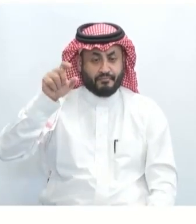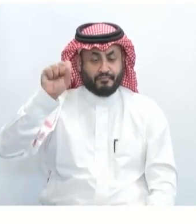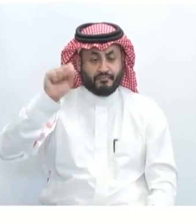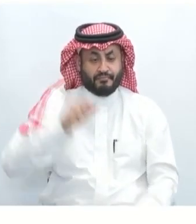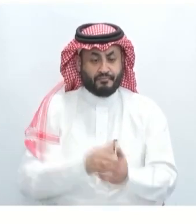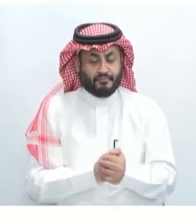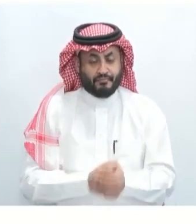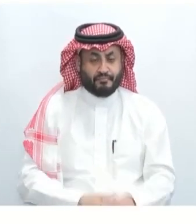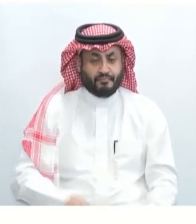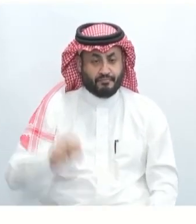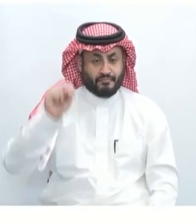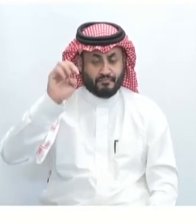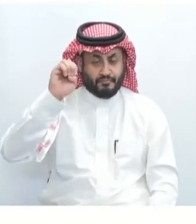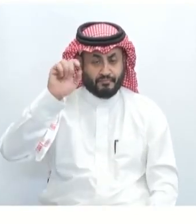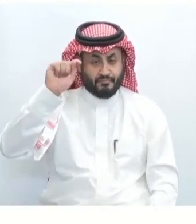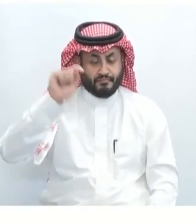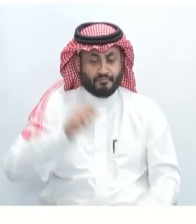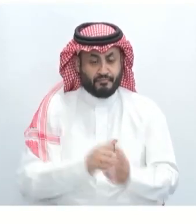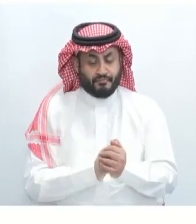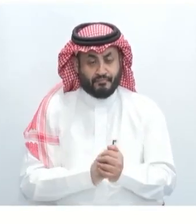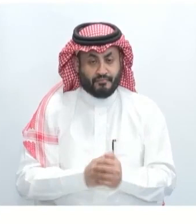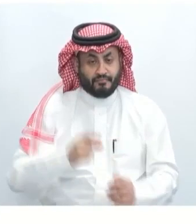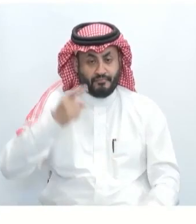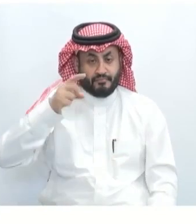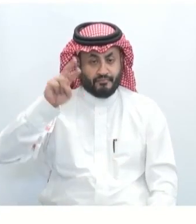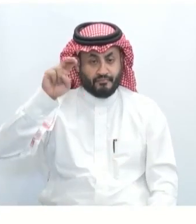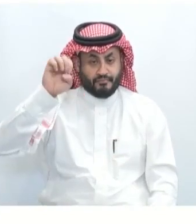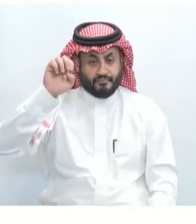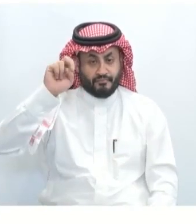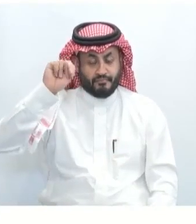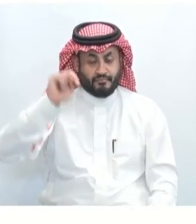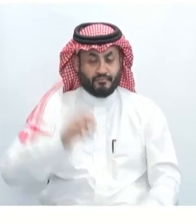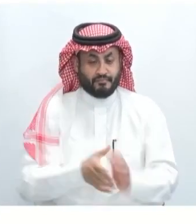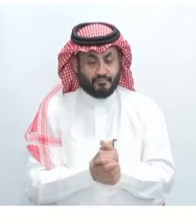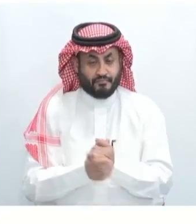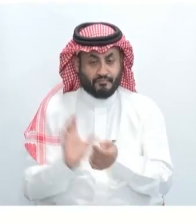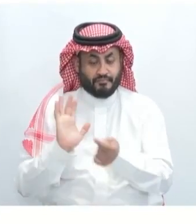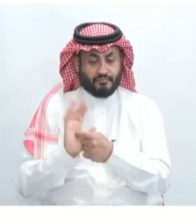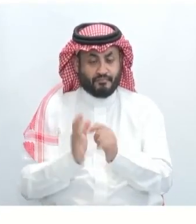T apostrophe S, not green.